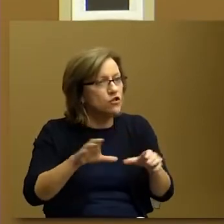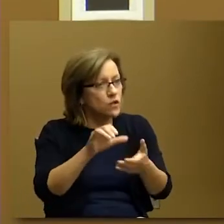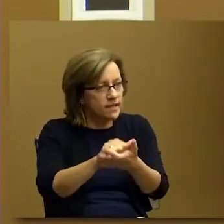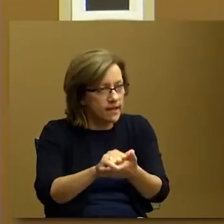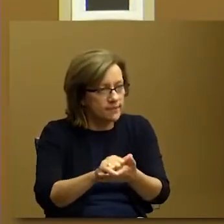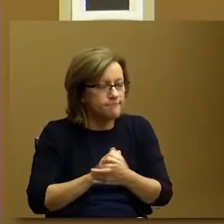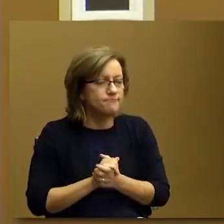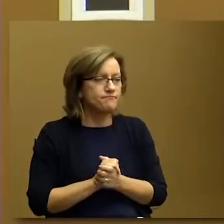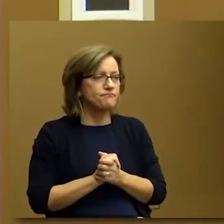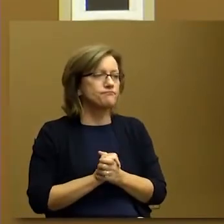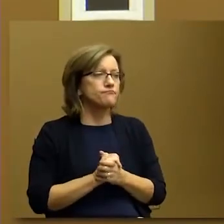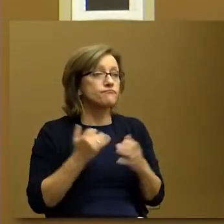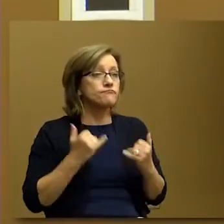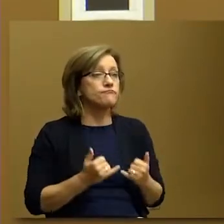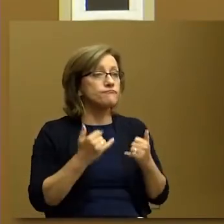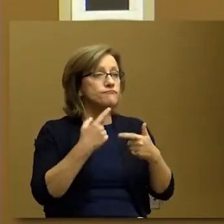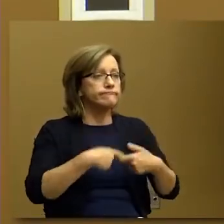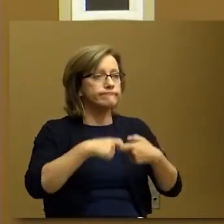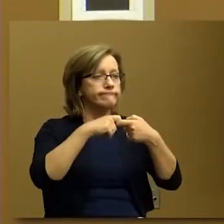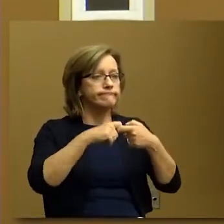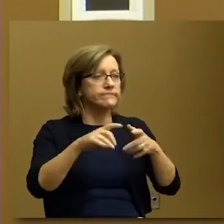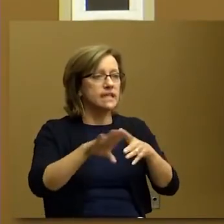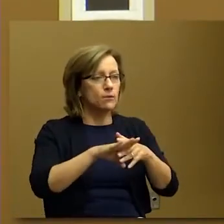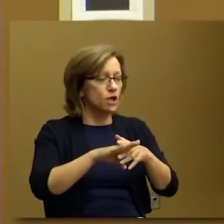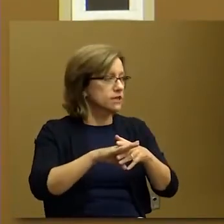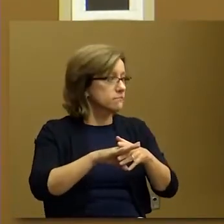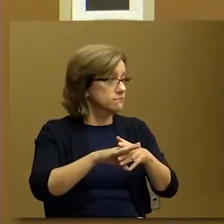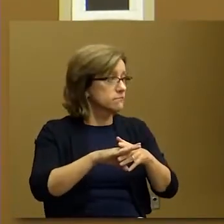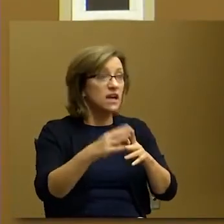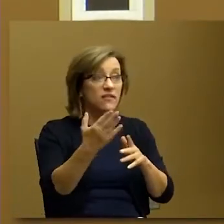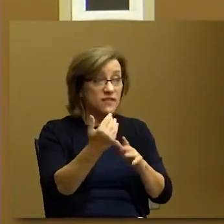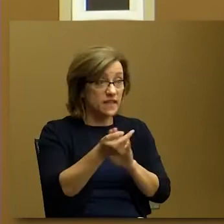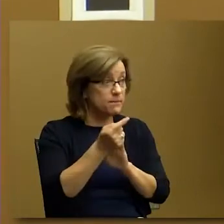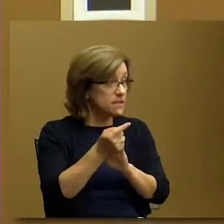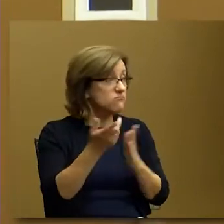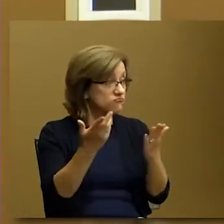stop and take a break. How's that? 15?